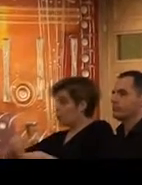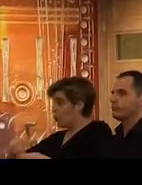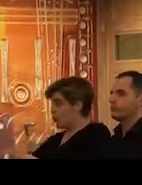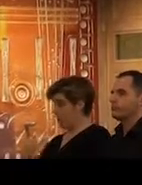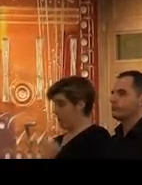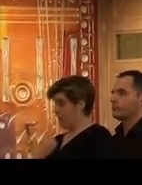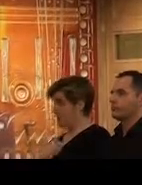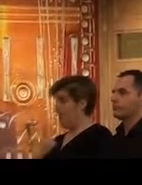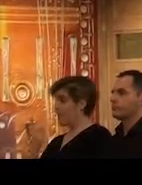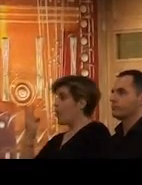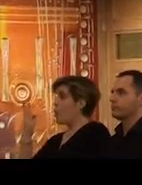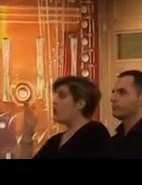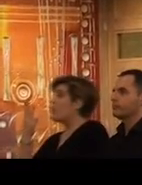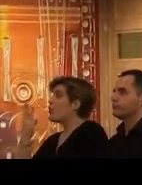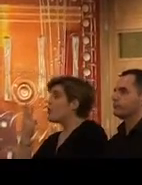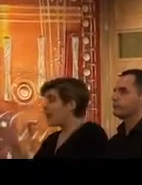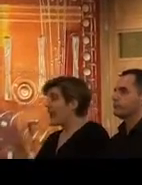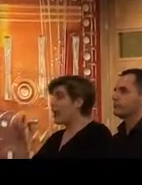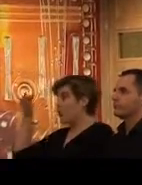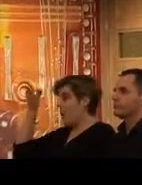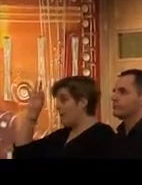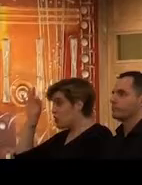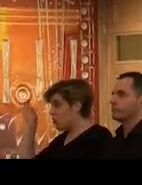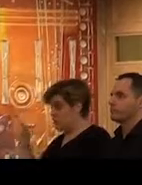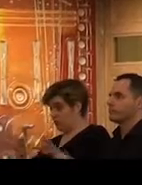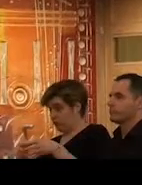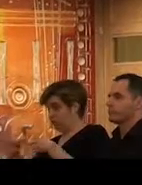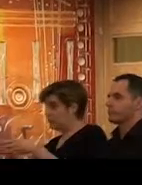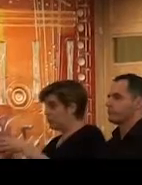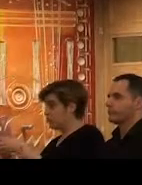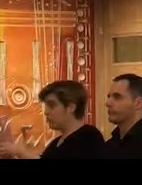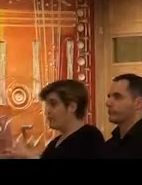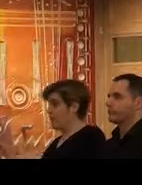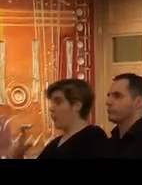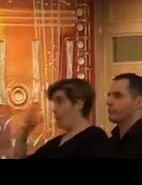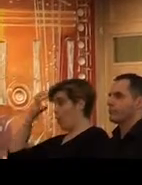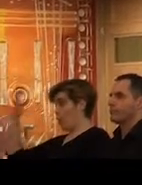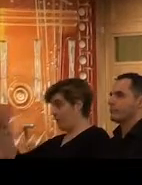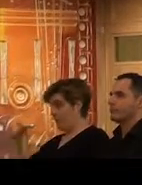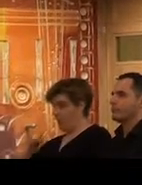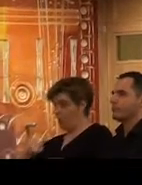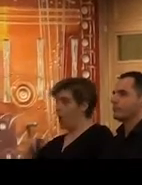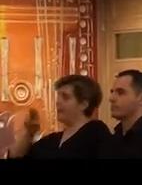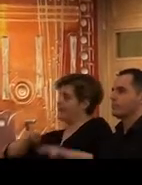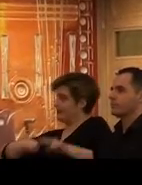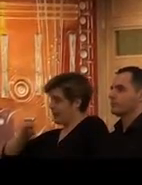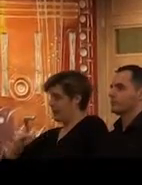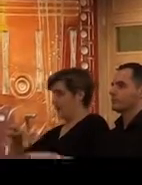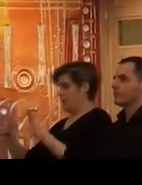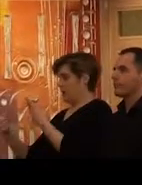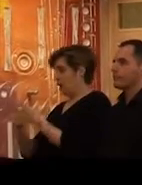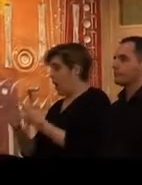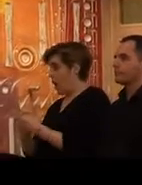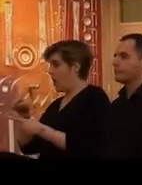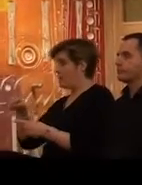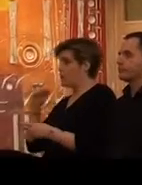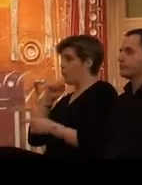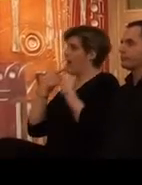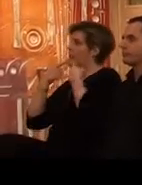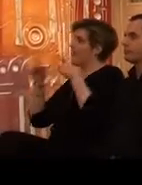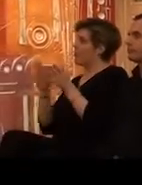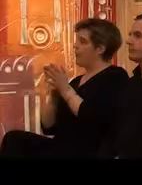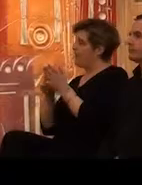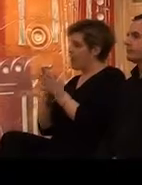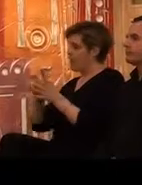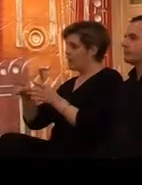commissions by this government. I don't know what they're doing, whether they've included me. One which is about assessment, another one which is about, it's going to be announced on Monday, about initial